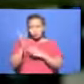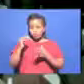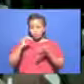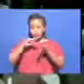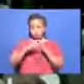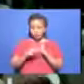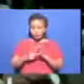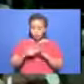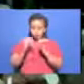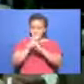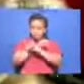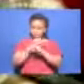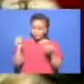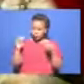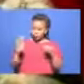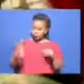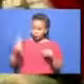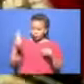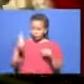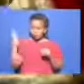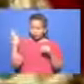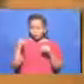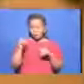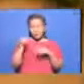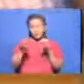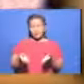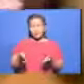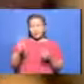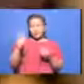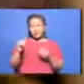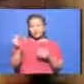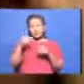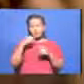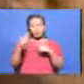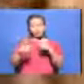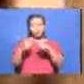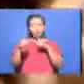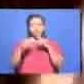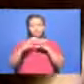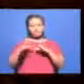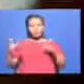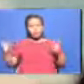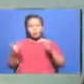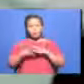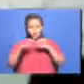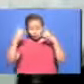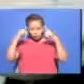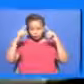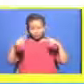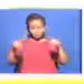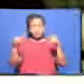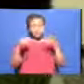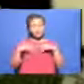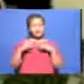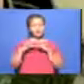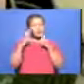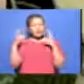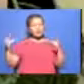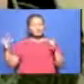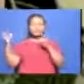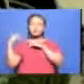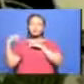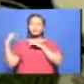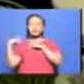Uhuru Kenyatta, nyota ya taasisi hii sasa inang'aa na inaendelea kutekeleza wajibu muhimu kwa taifa hili.